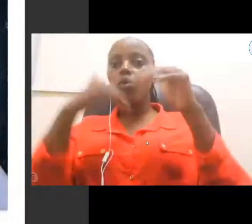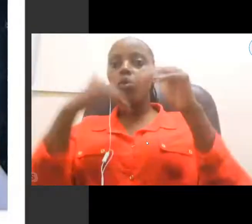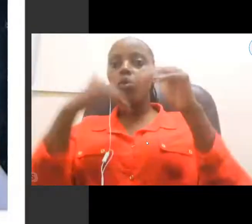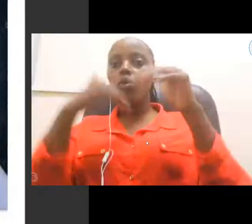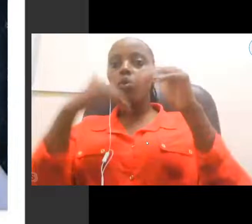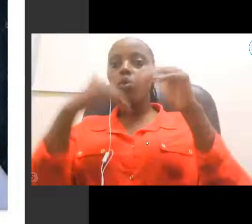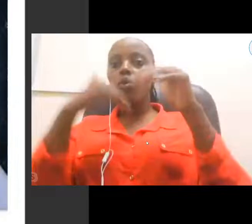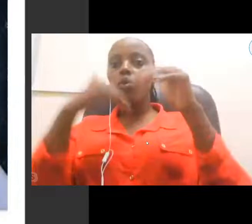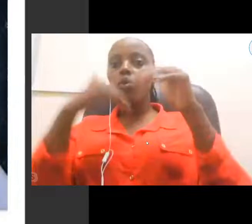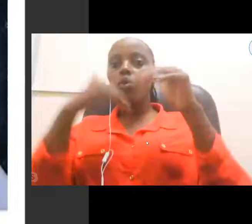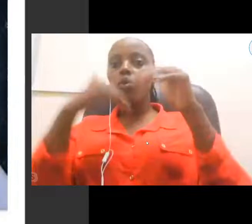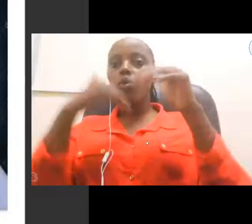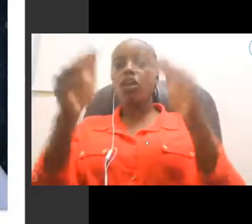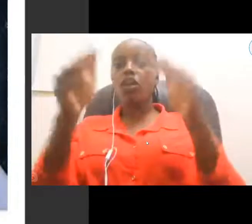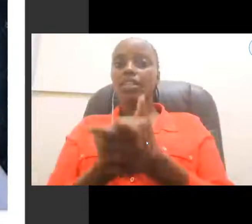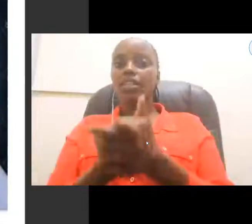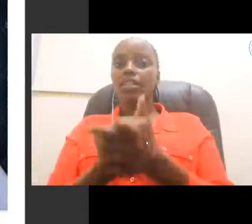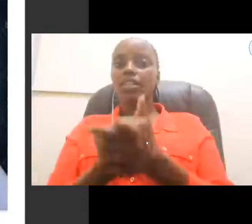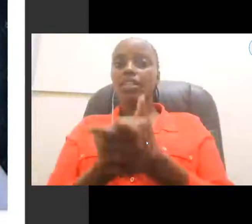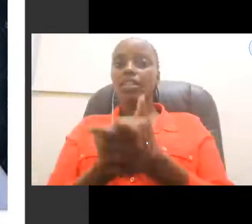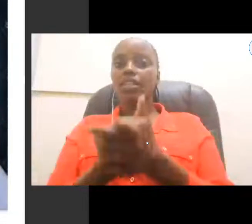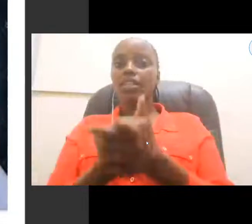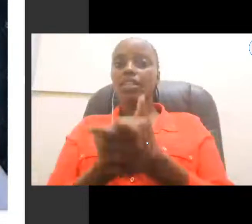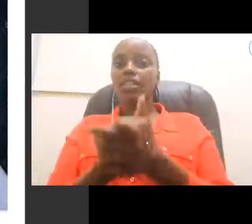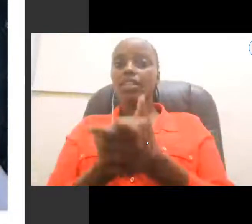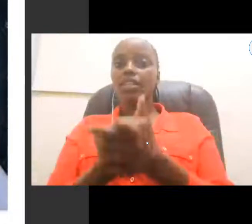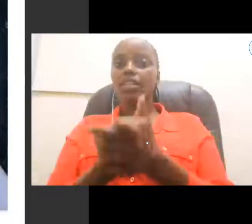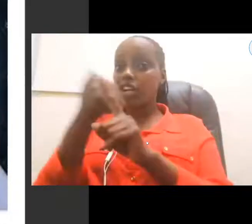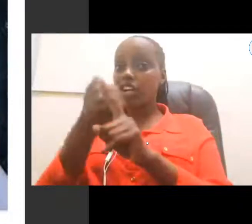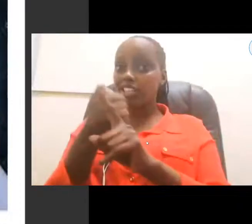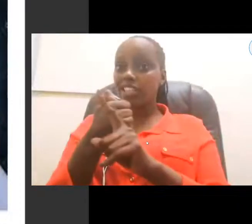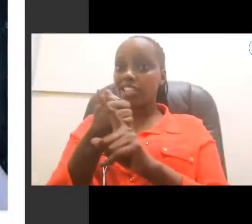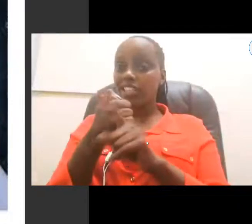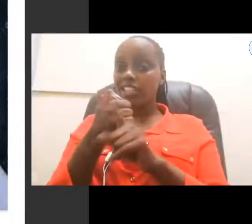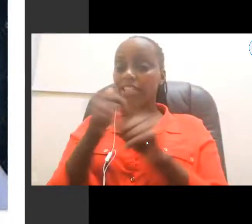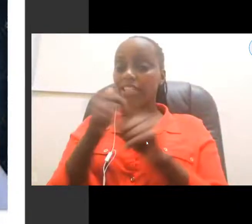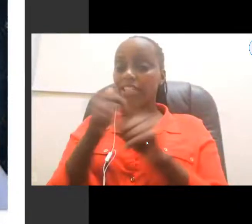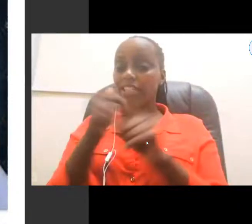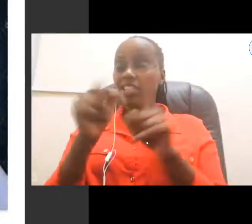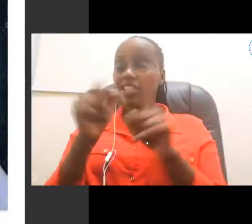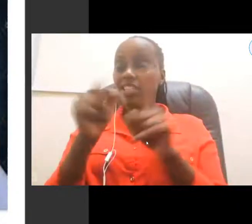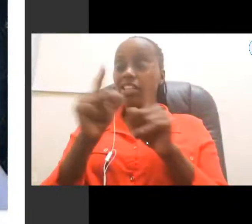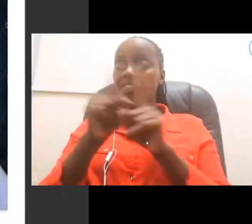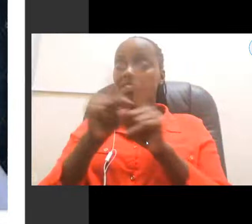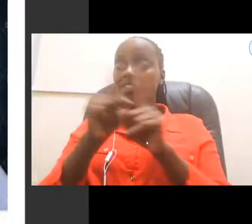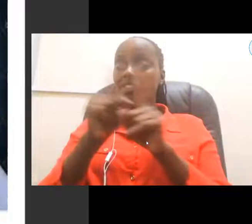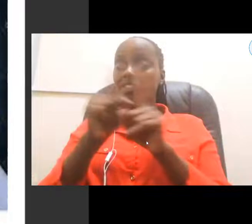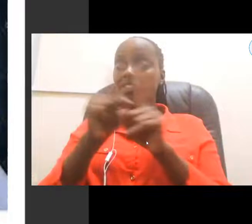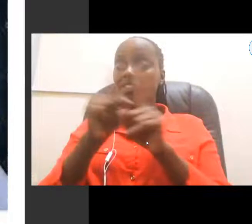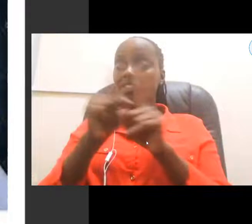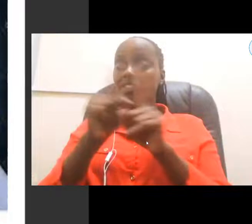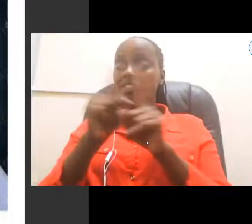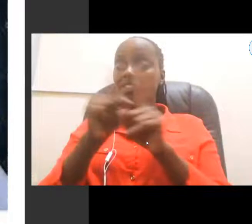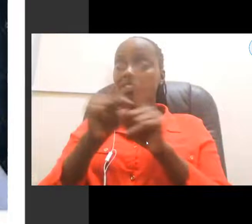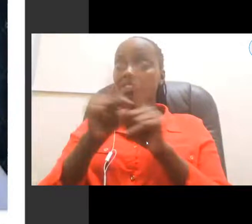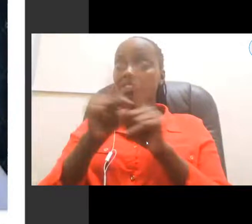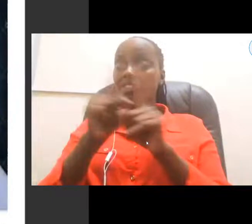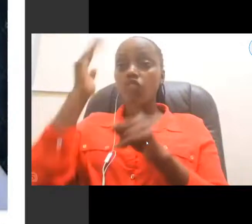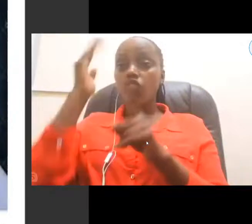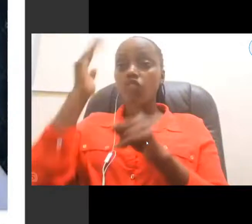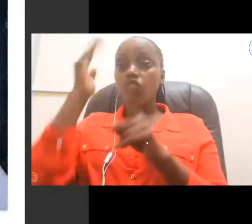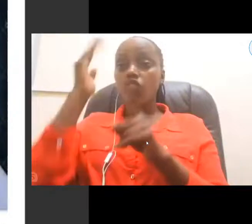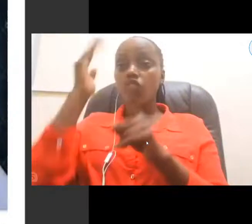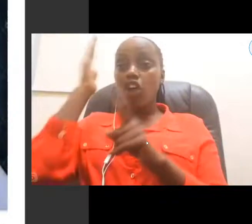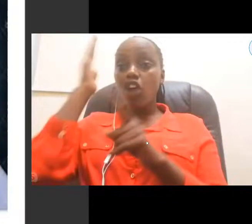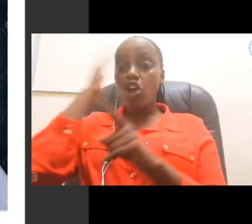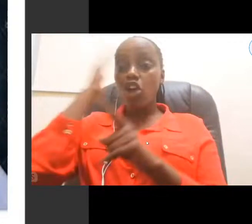question. Why do we need CSO Forum in the continent? What is that main thing that you want to achieve?